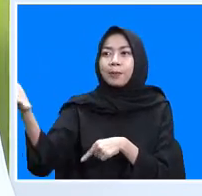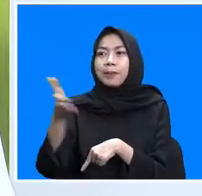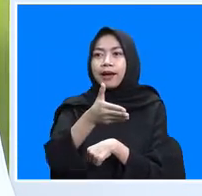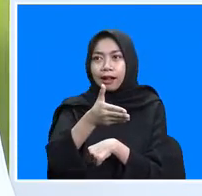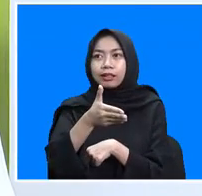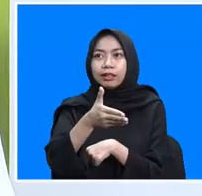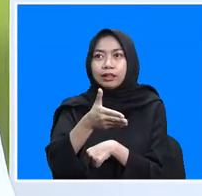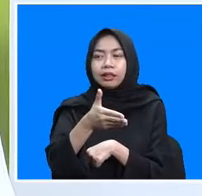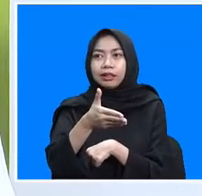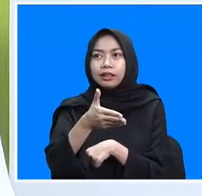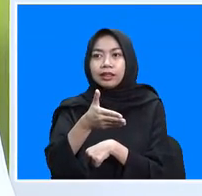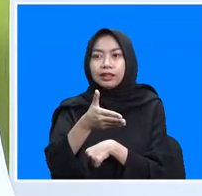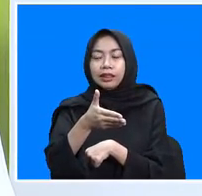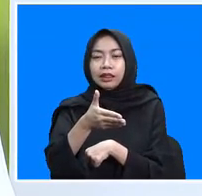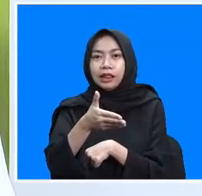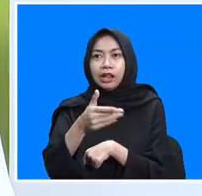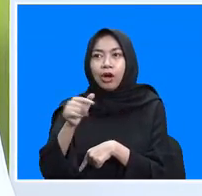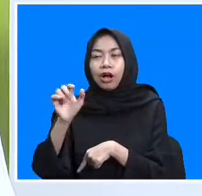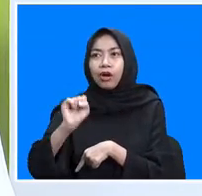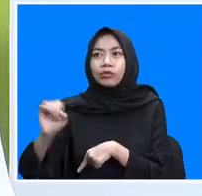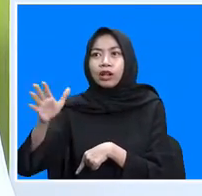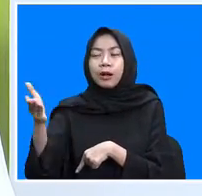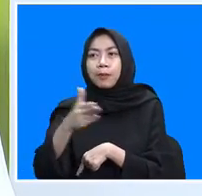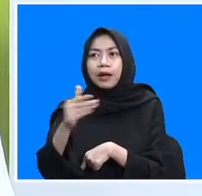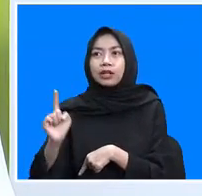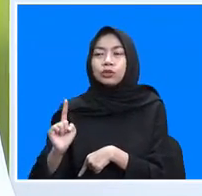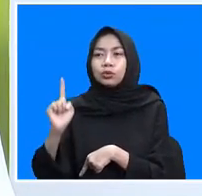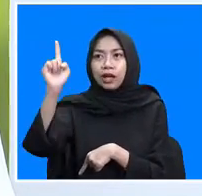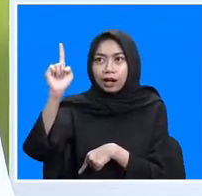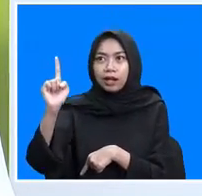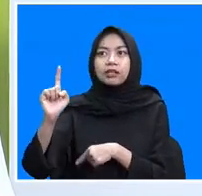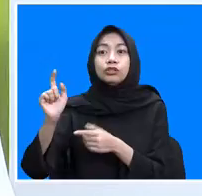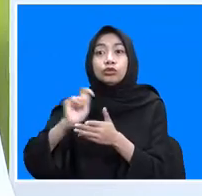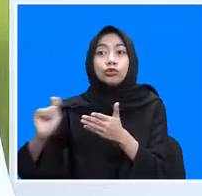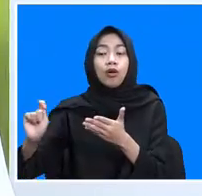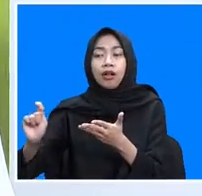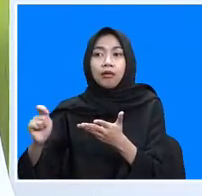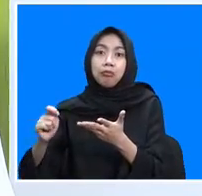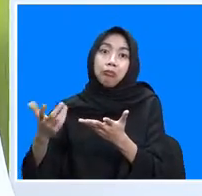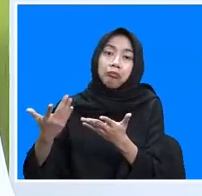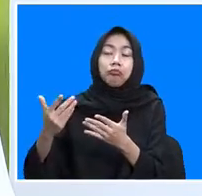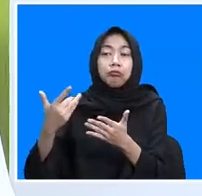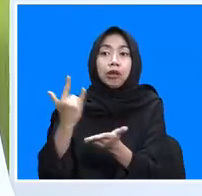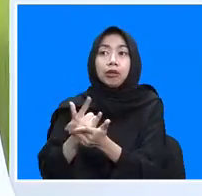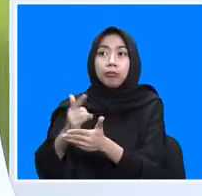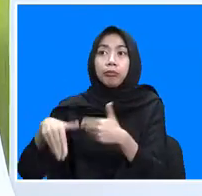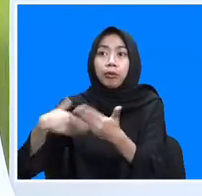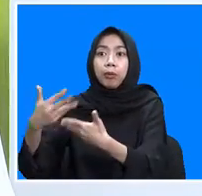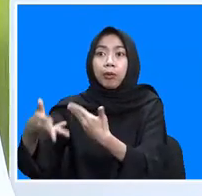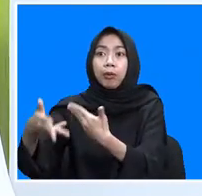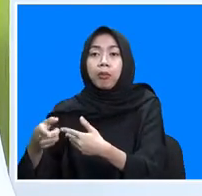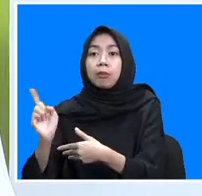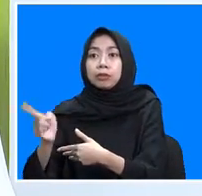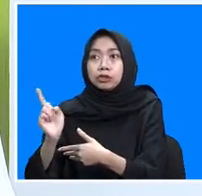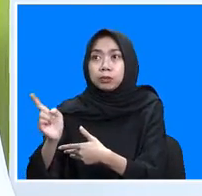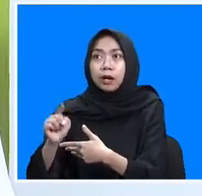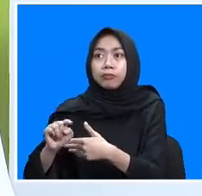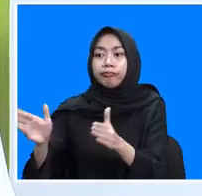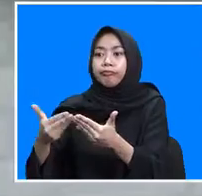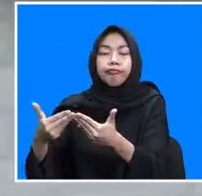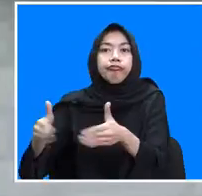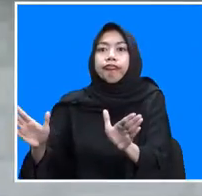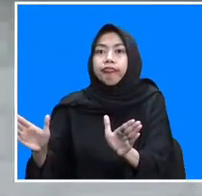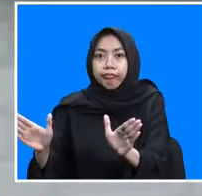high percentage of students doing face-to-face learning around May 2021. That was because their COVID situation was a little bit